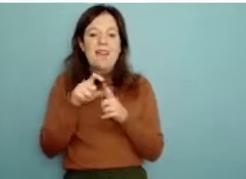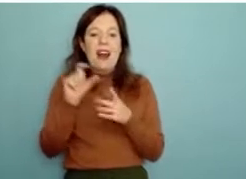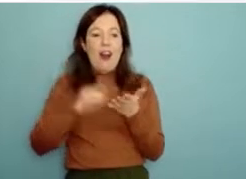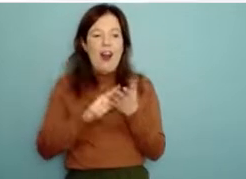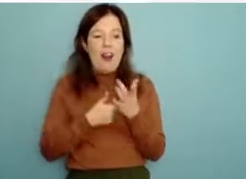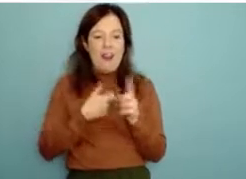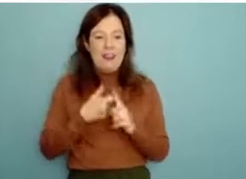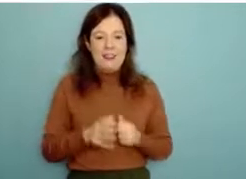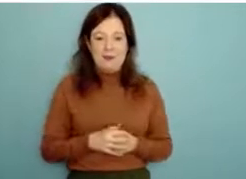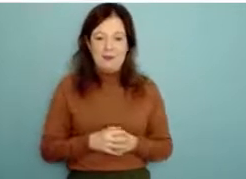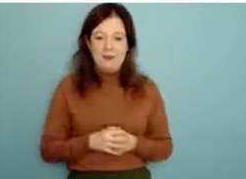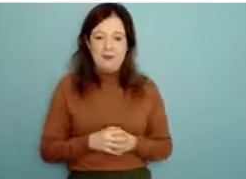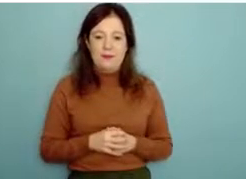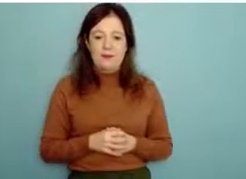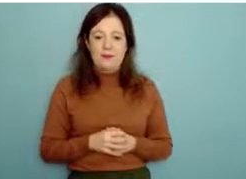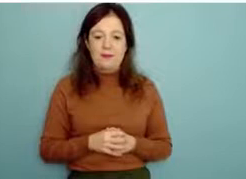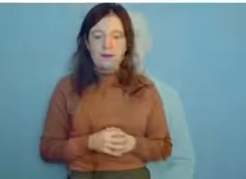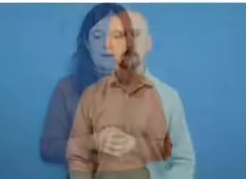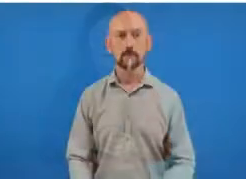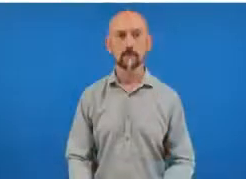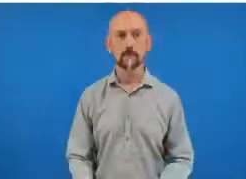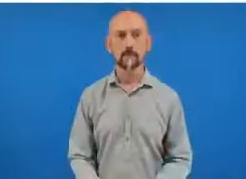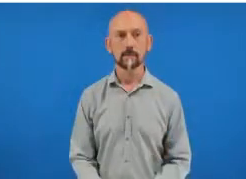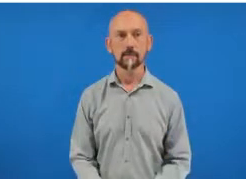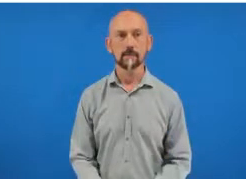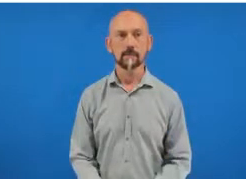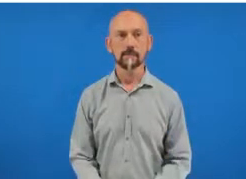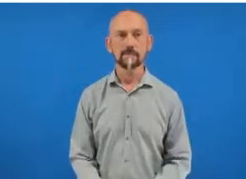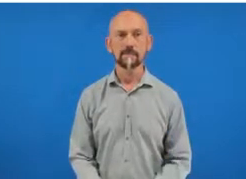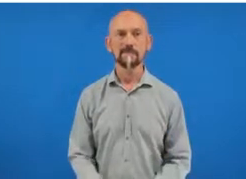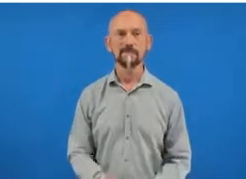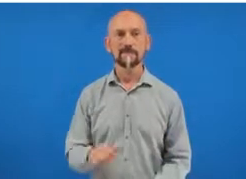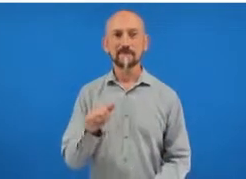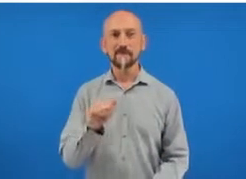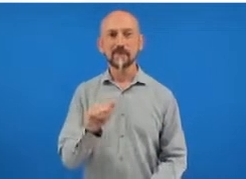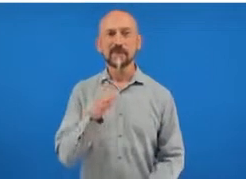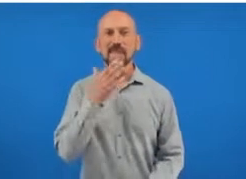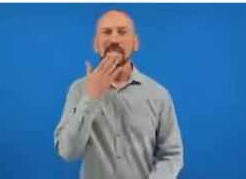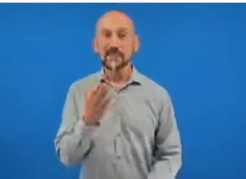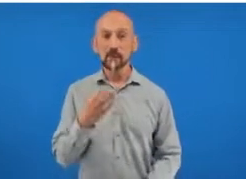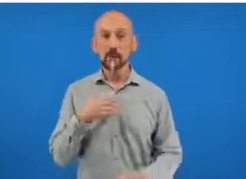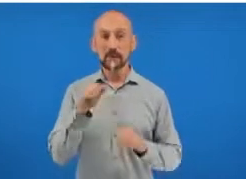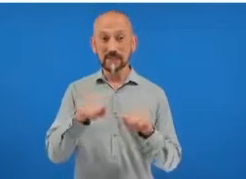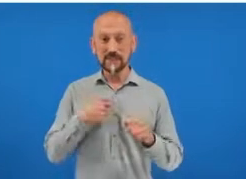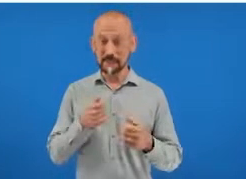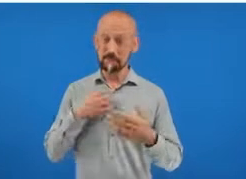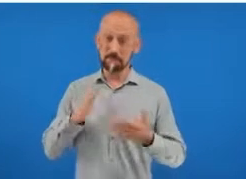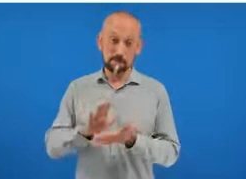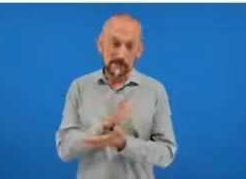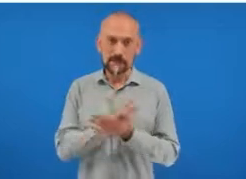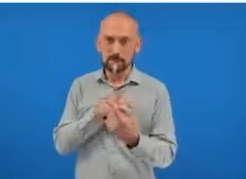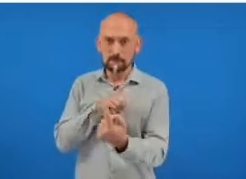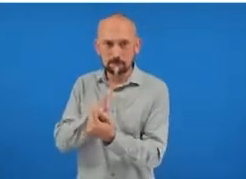Yeah, thank you. I'm honoured to have met David on a number of occasions and worked with him. And we now have